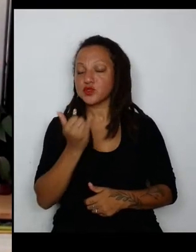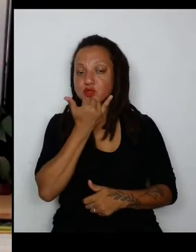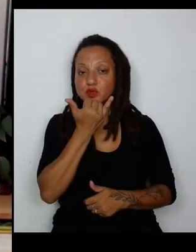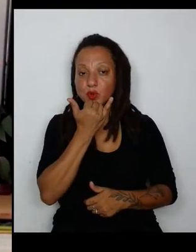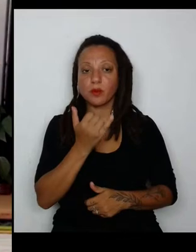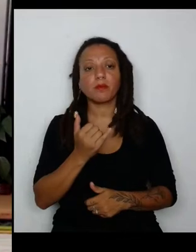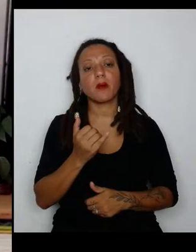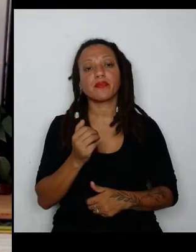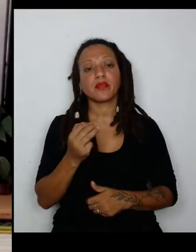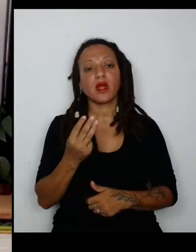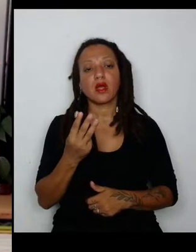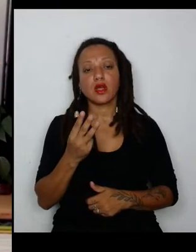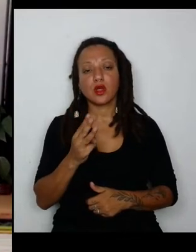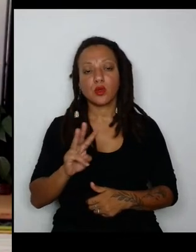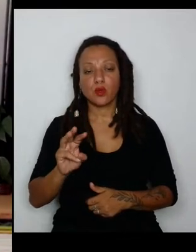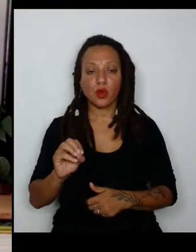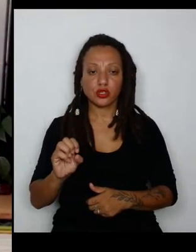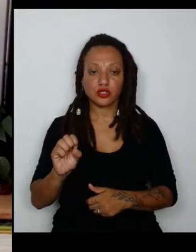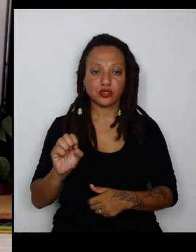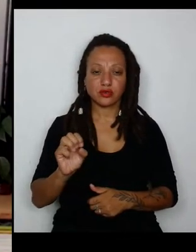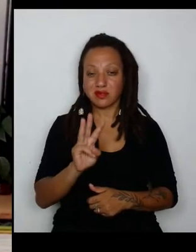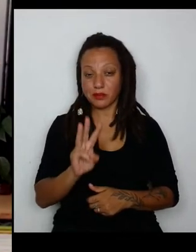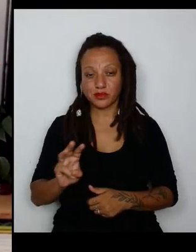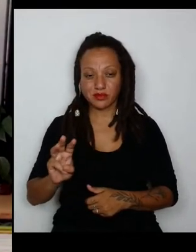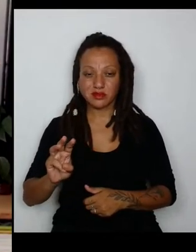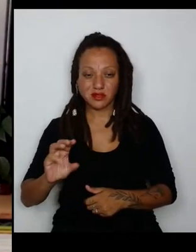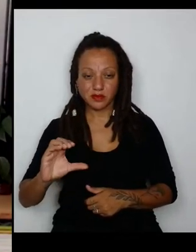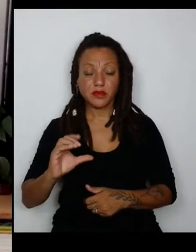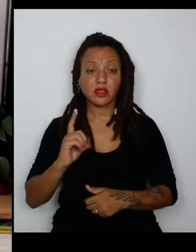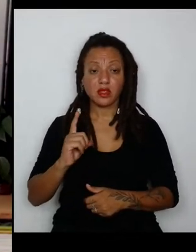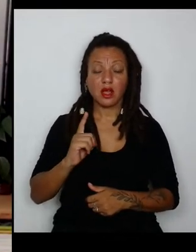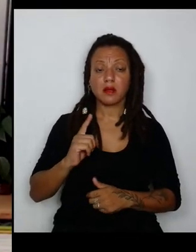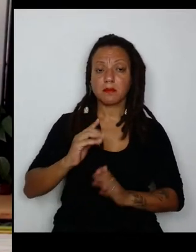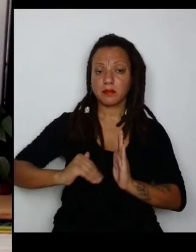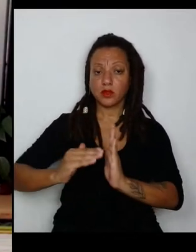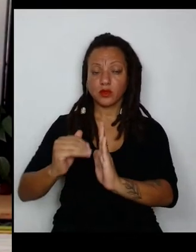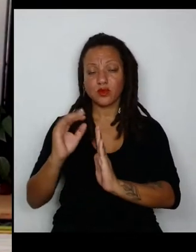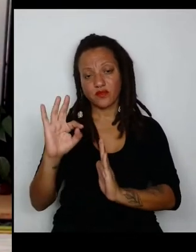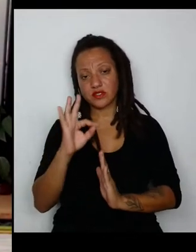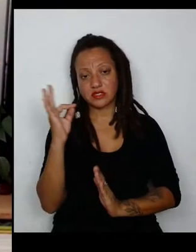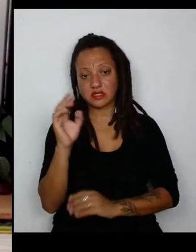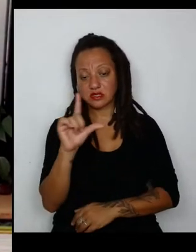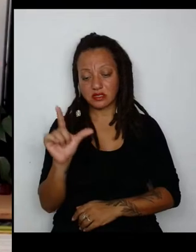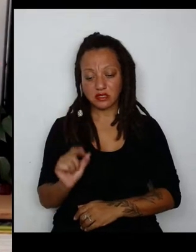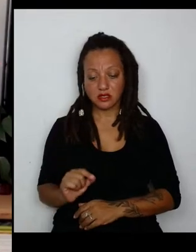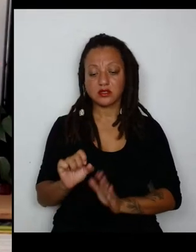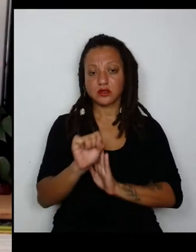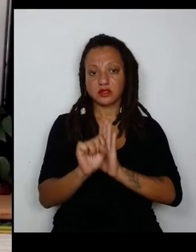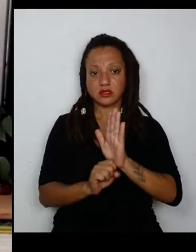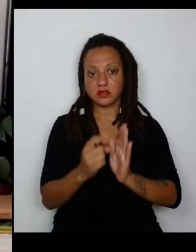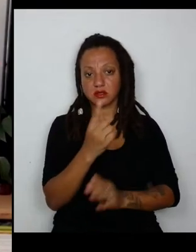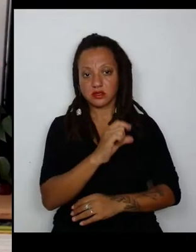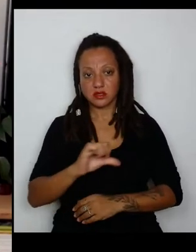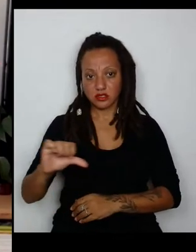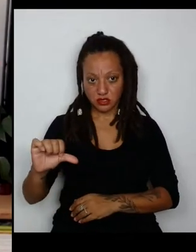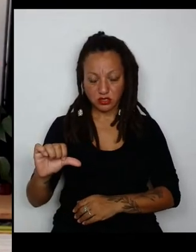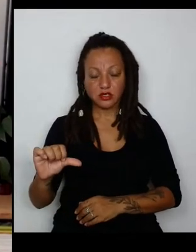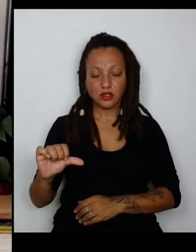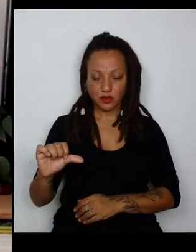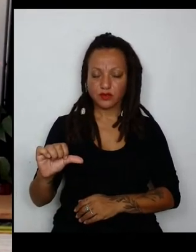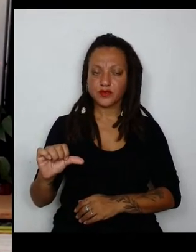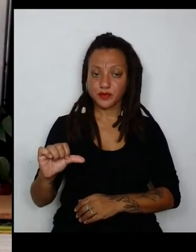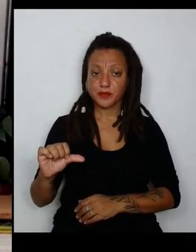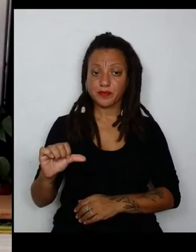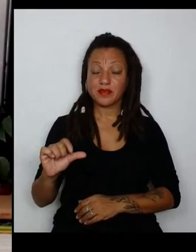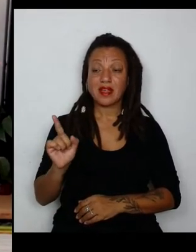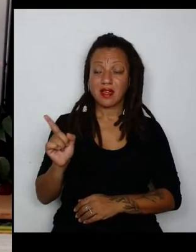in washington d.c a pioneering feminist scholar and specialist in 19th century french and italian painting